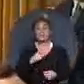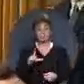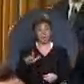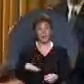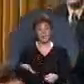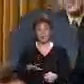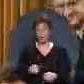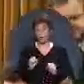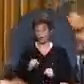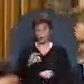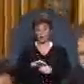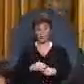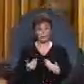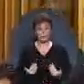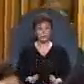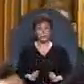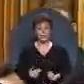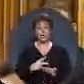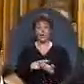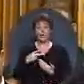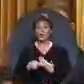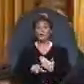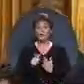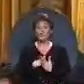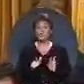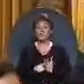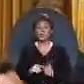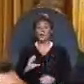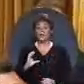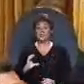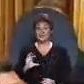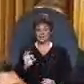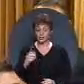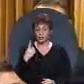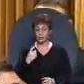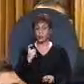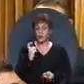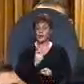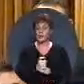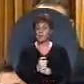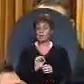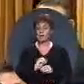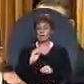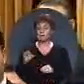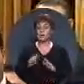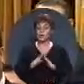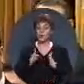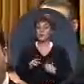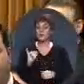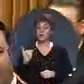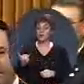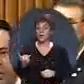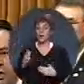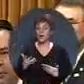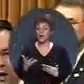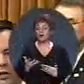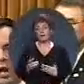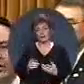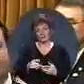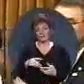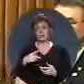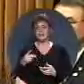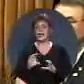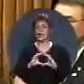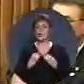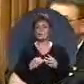Bill C-9 regarding conditional sentencing was before the Justice Committee, and the Liberals cooperated with the other soft-on-crime opposition